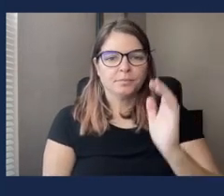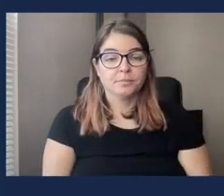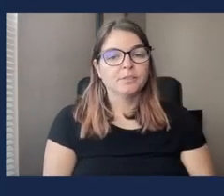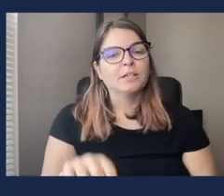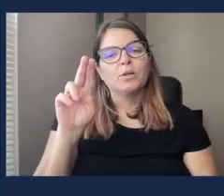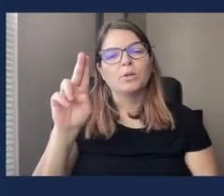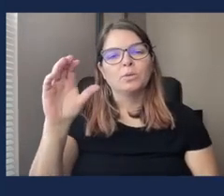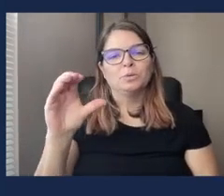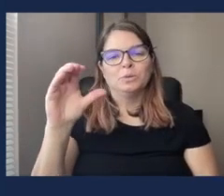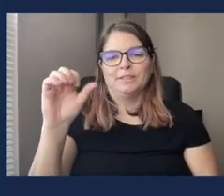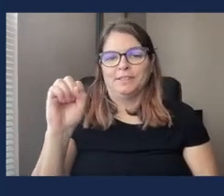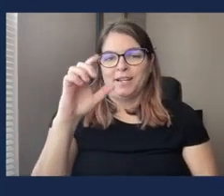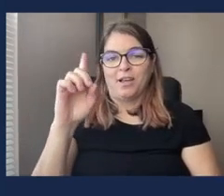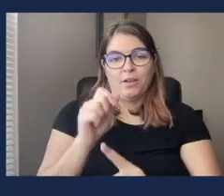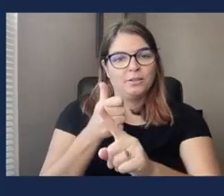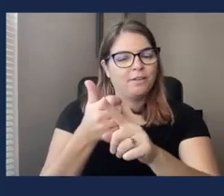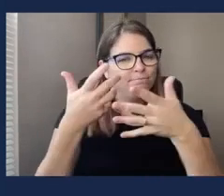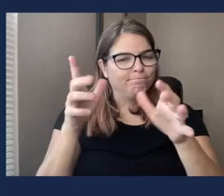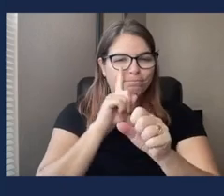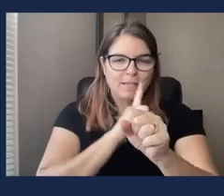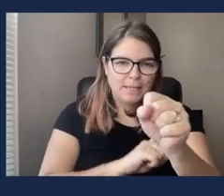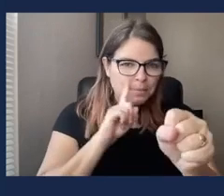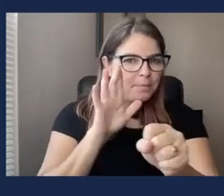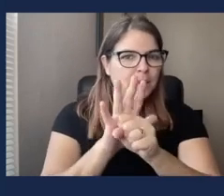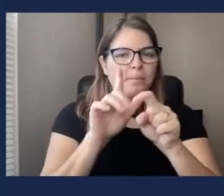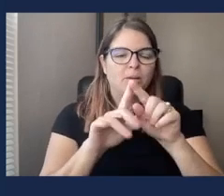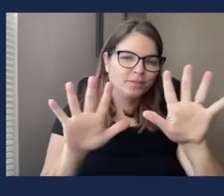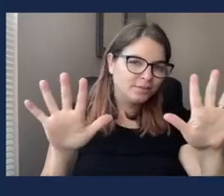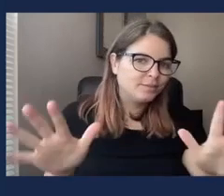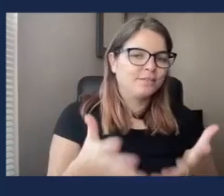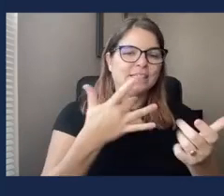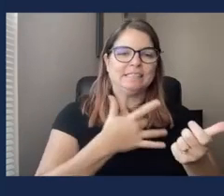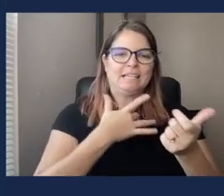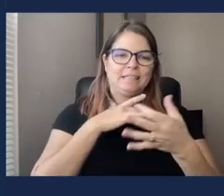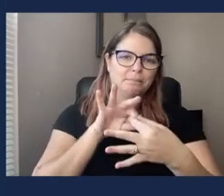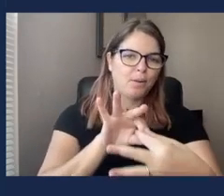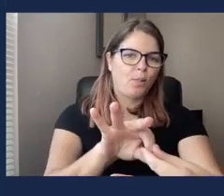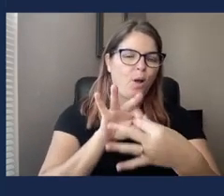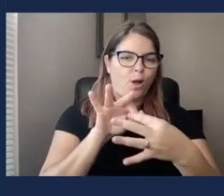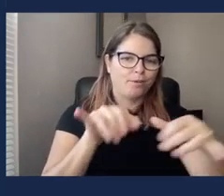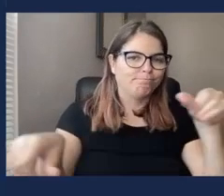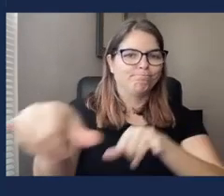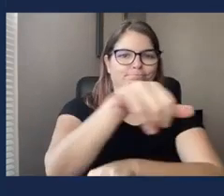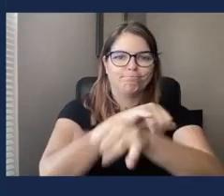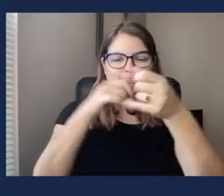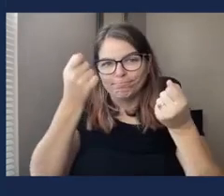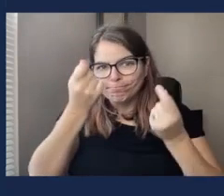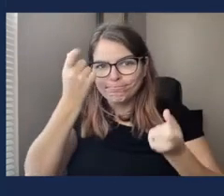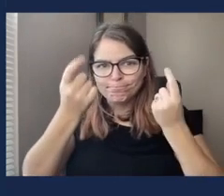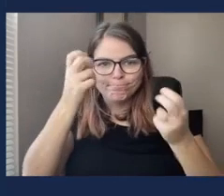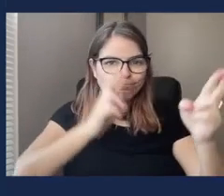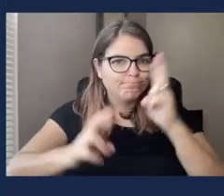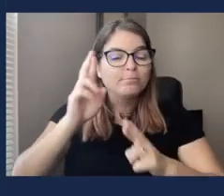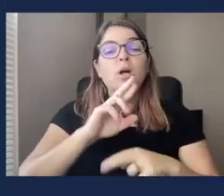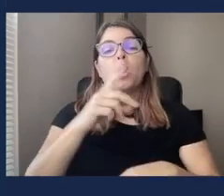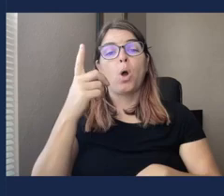UC San Diego has a commitment towards cultivating a sense of belonging and mutual understanding. Chancellor Khosla kicked off the